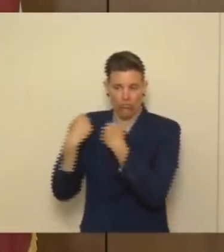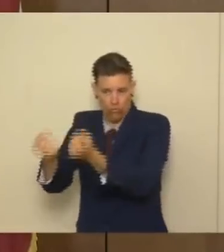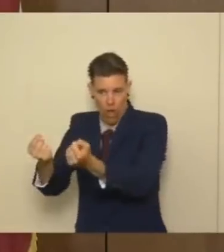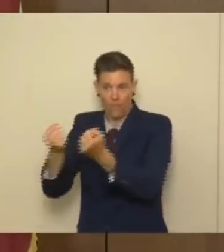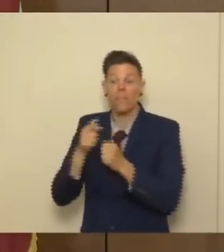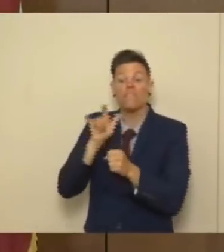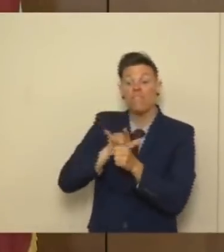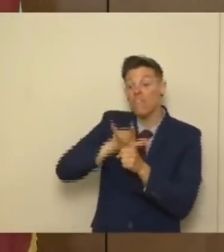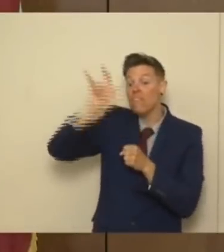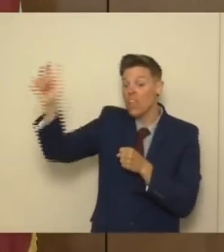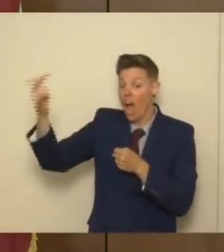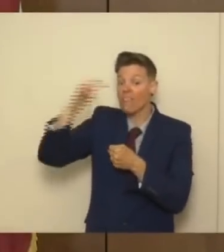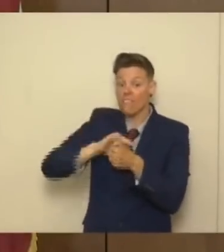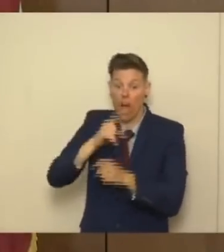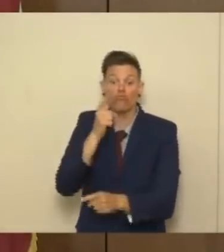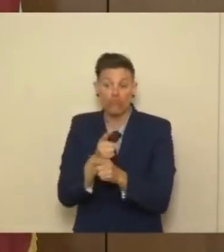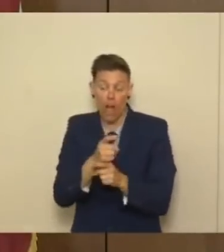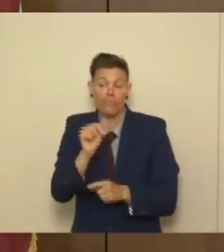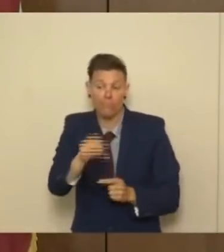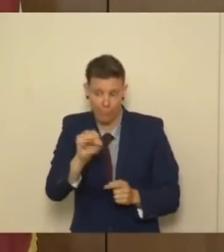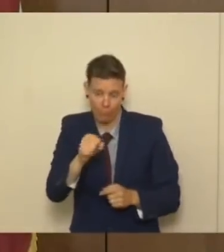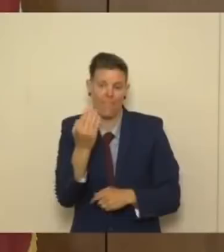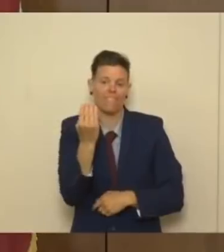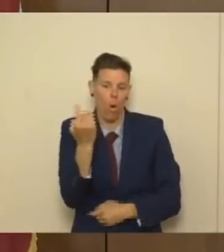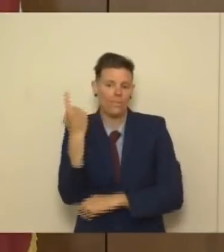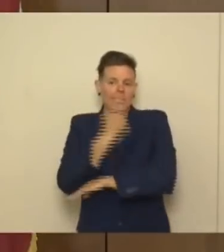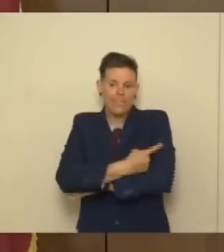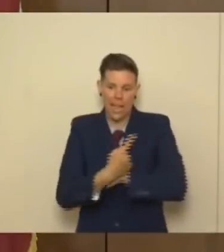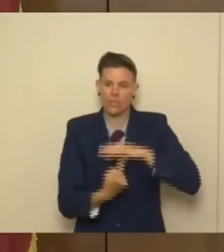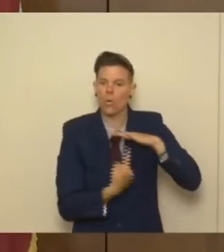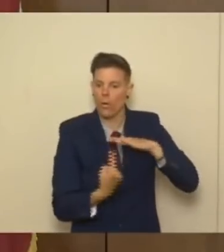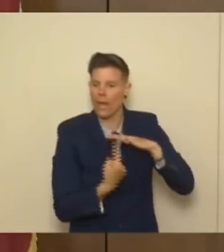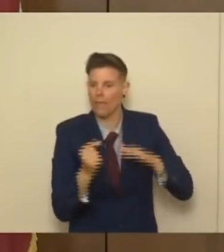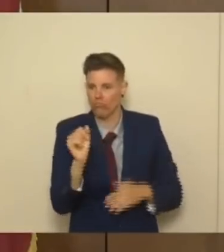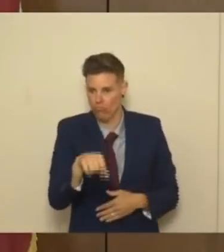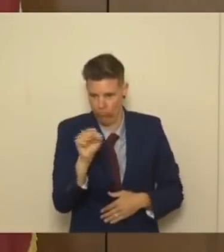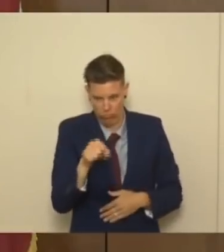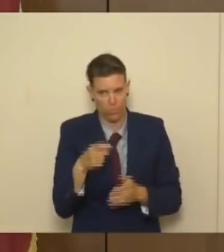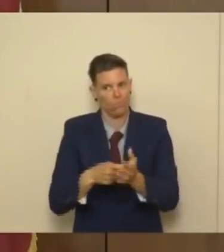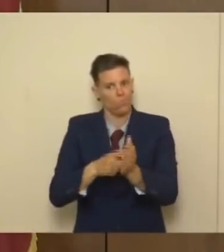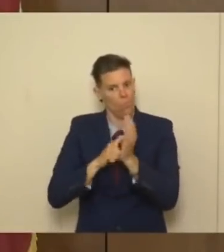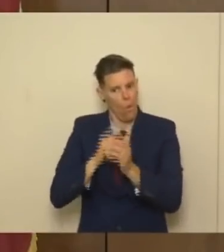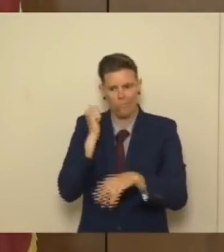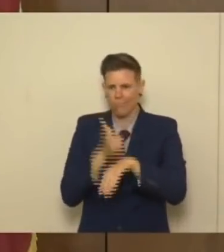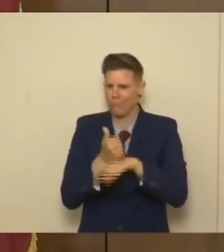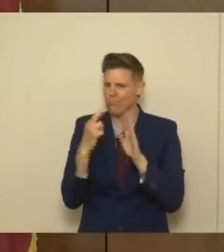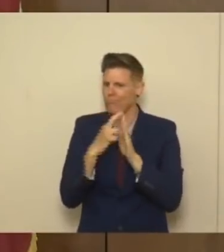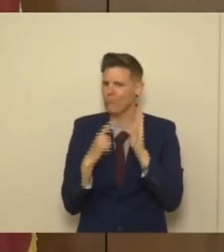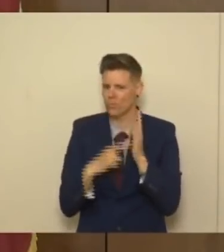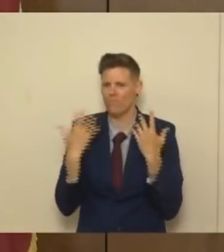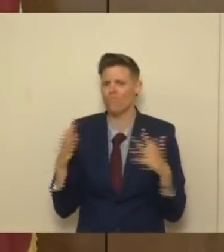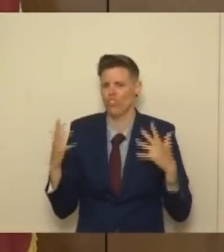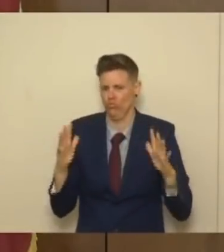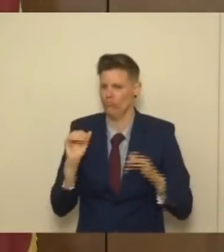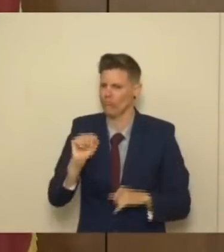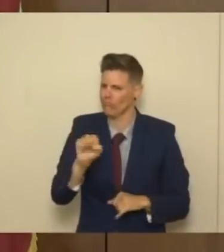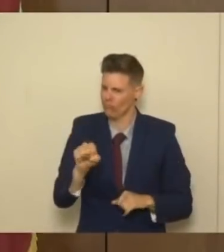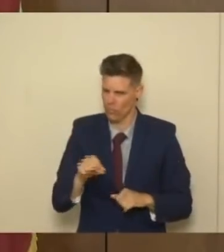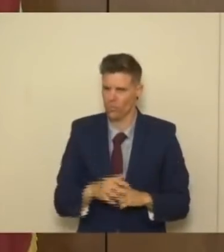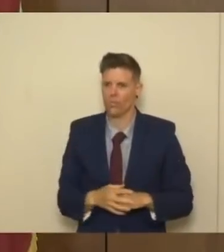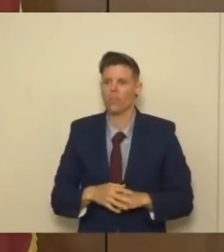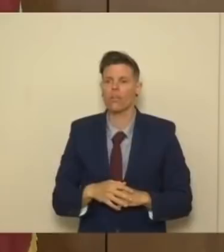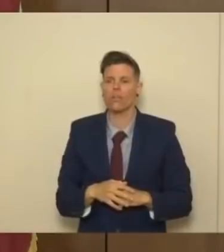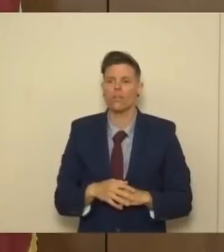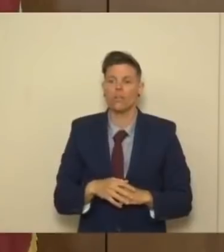travelers. We certainly made that requirement for people who were driving. We